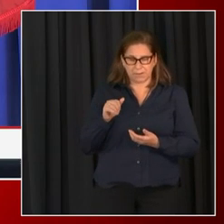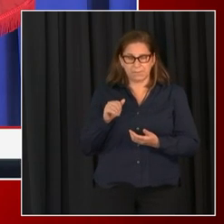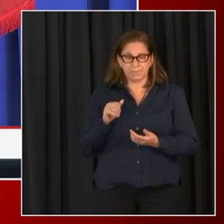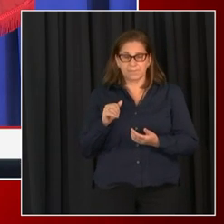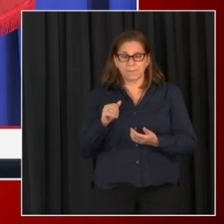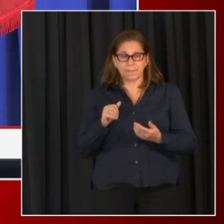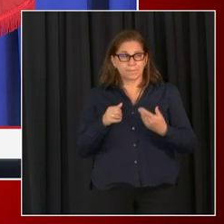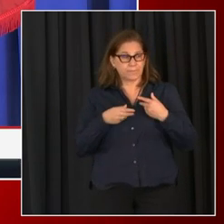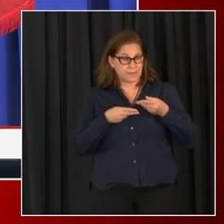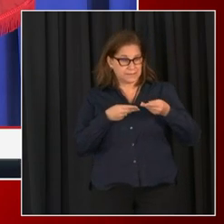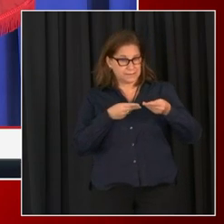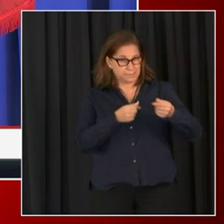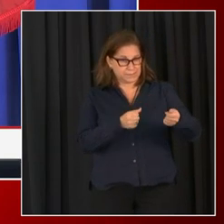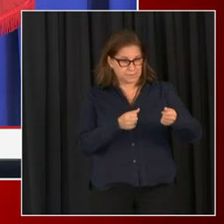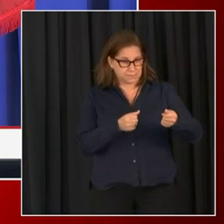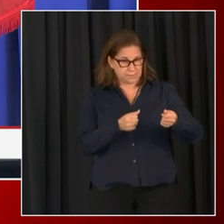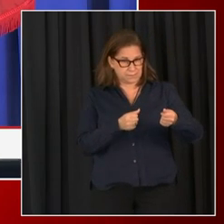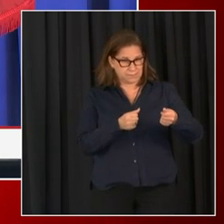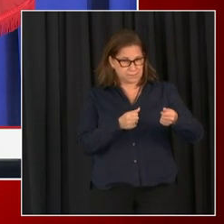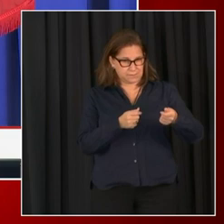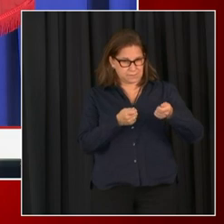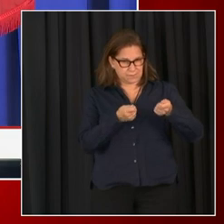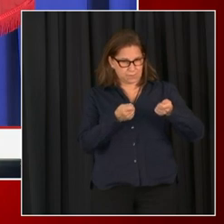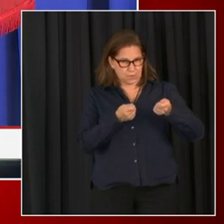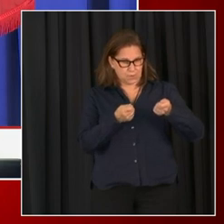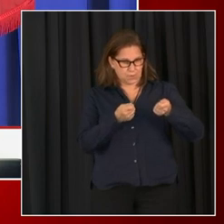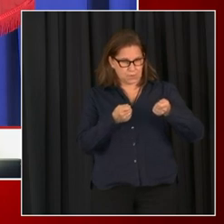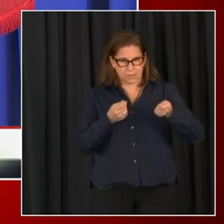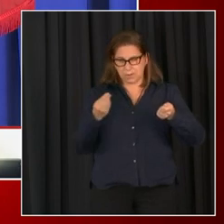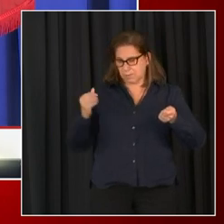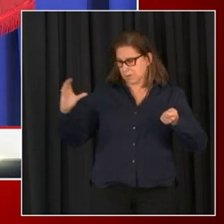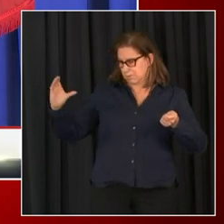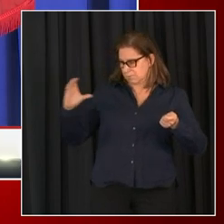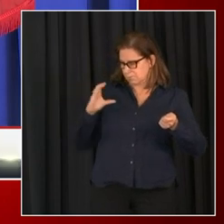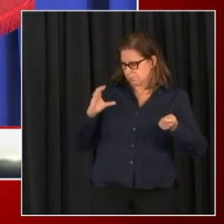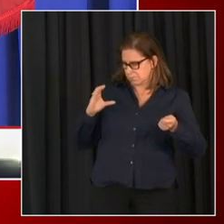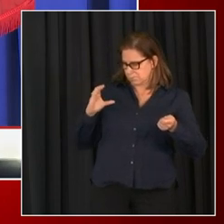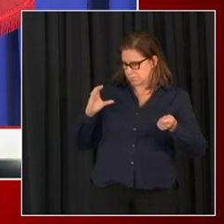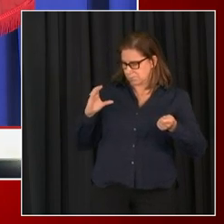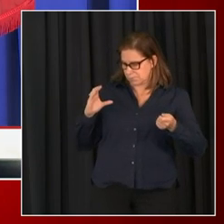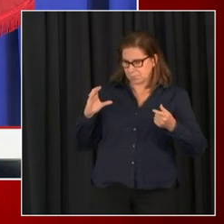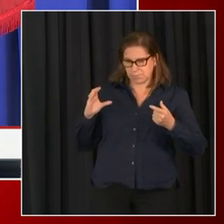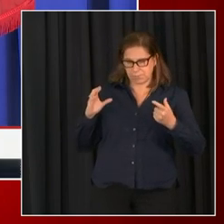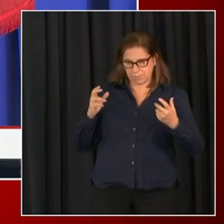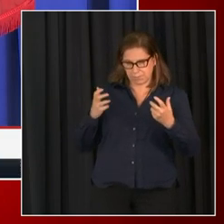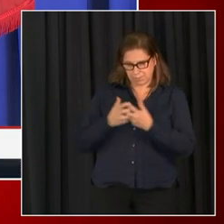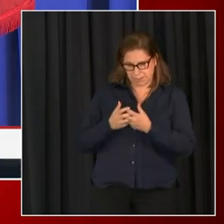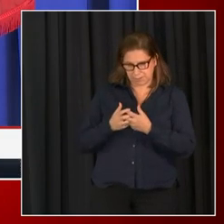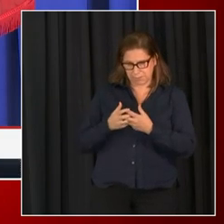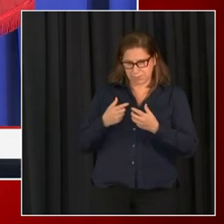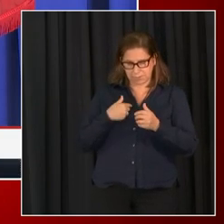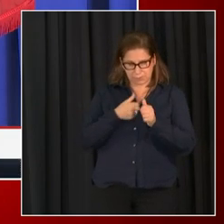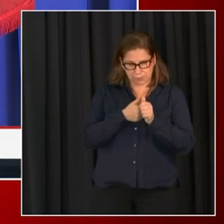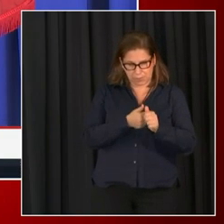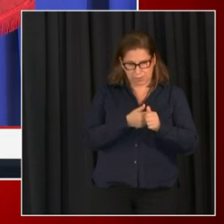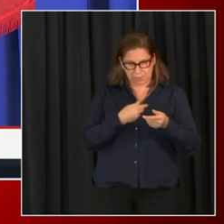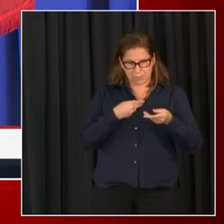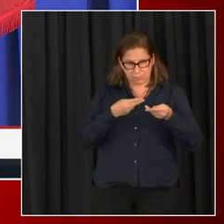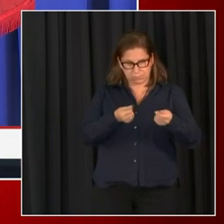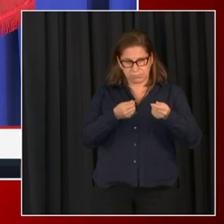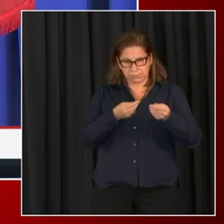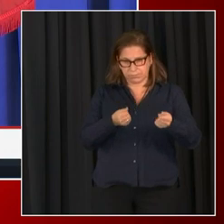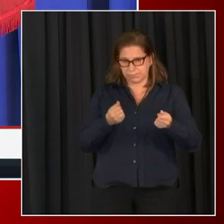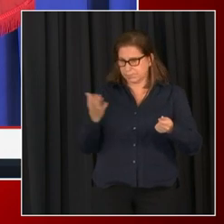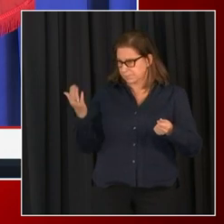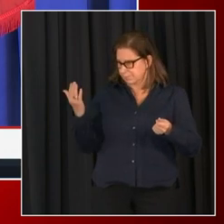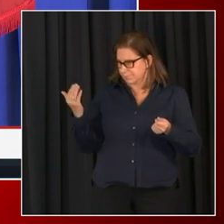expenses recoverable by FEMA were tracked and submitted, and we've been very aggressive about that.